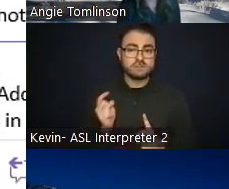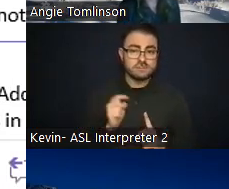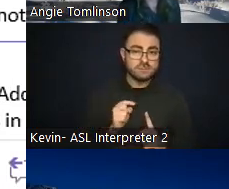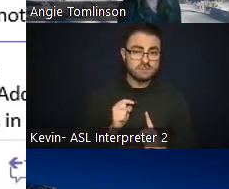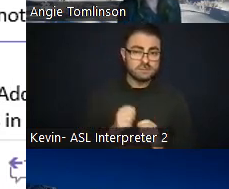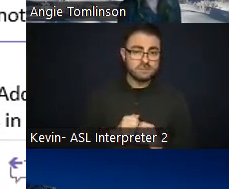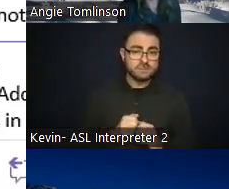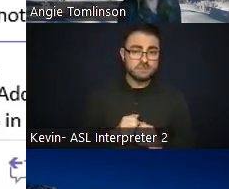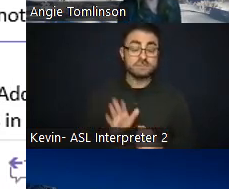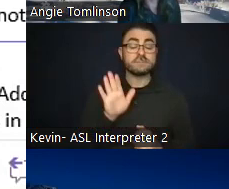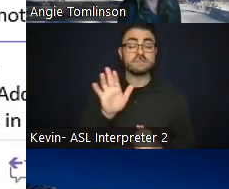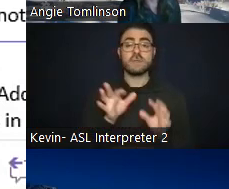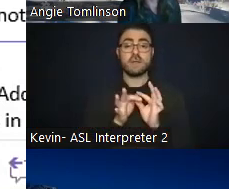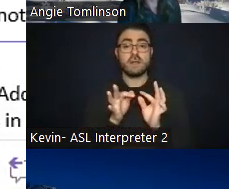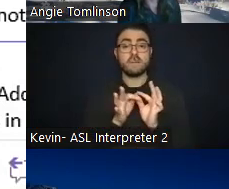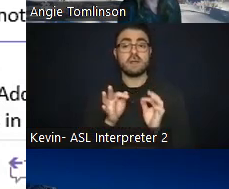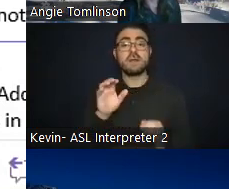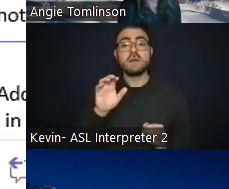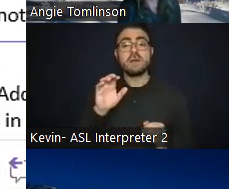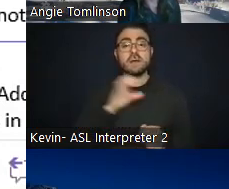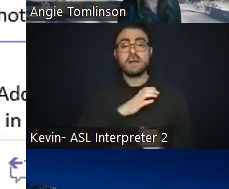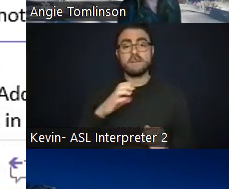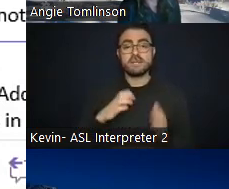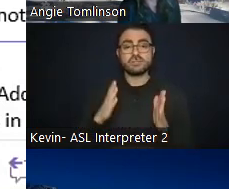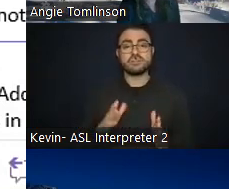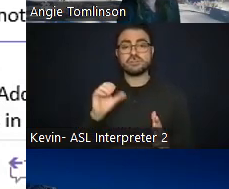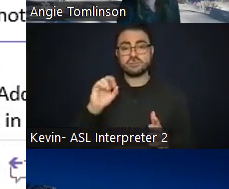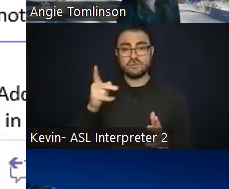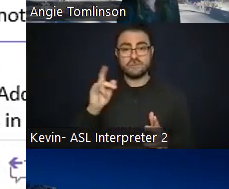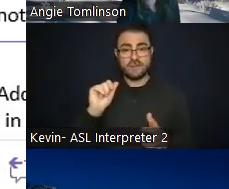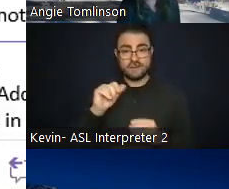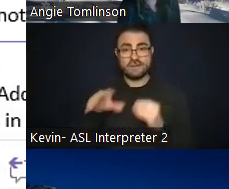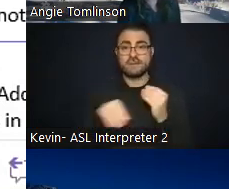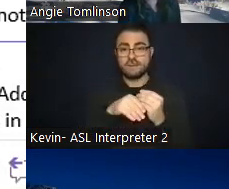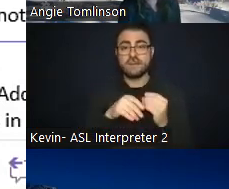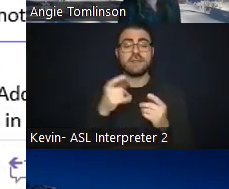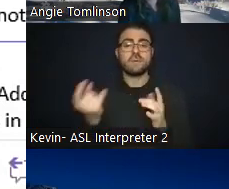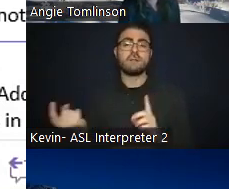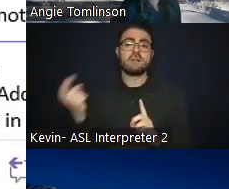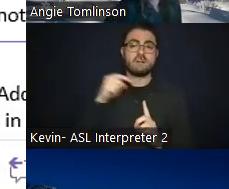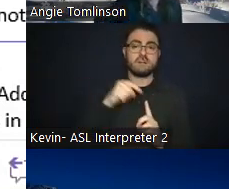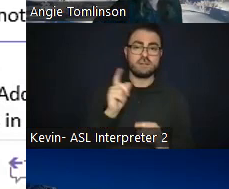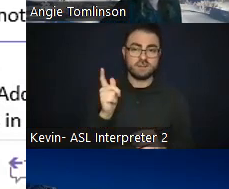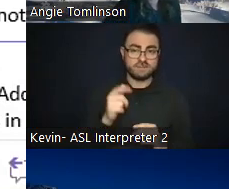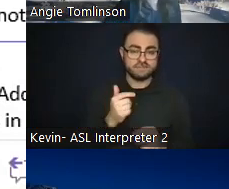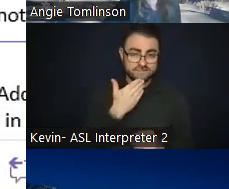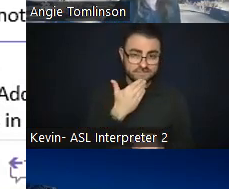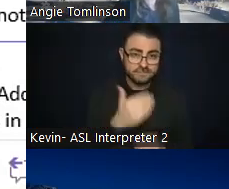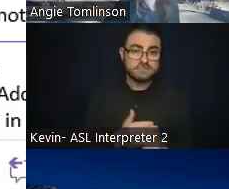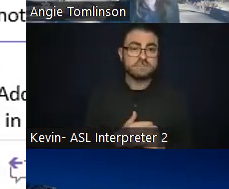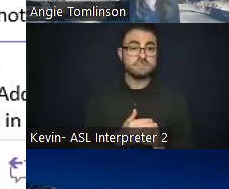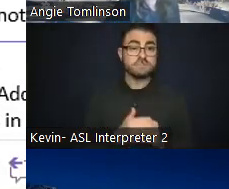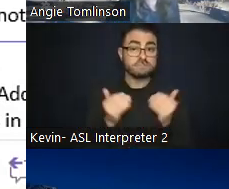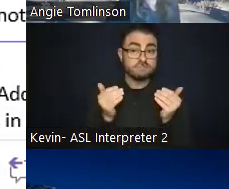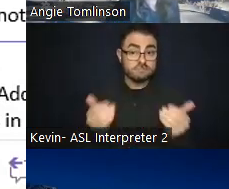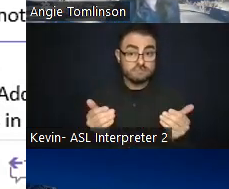Your comment, Commissioner Sophia, is noted. We'll circle back to that. Thank you. May we move